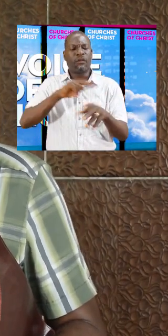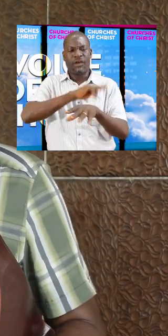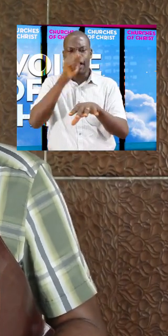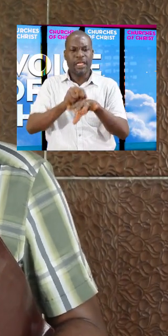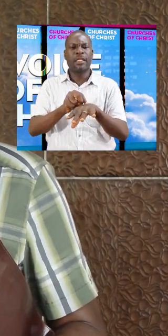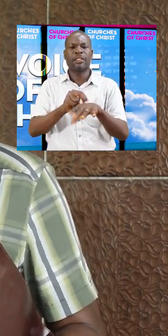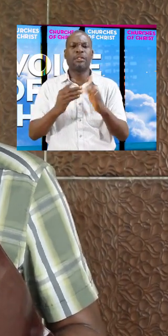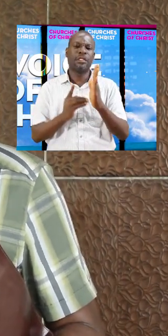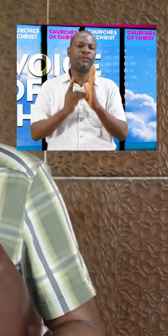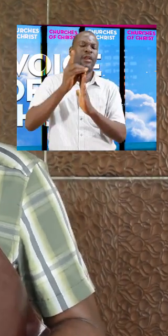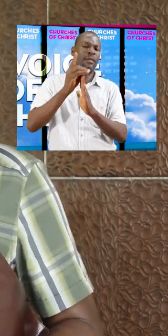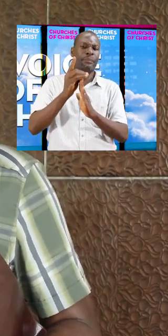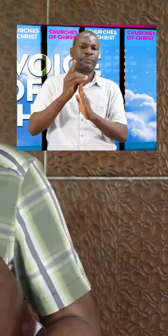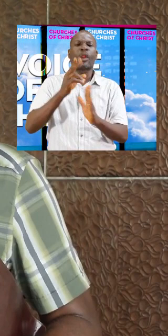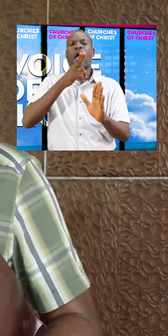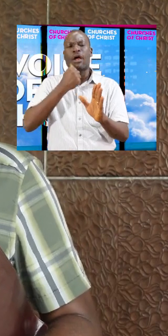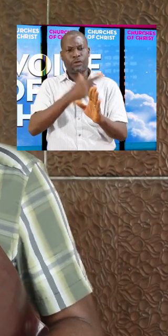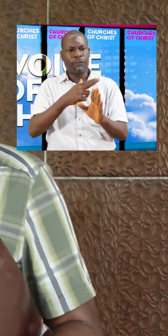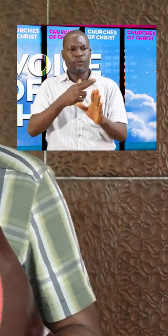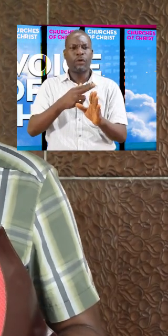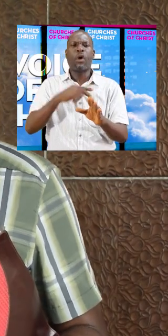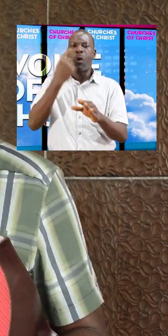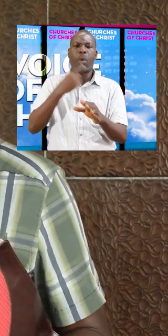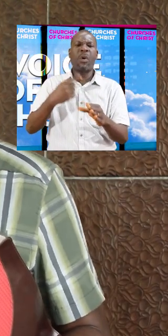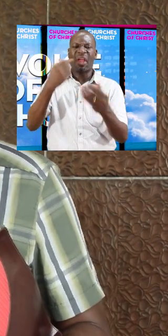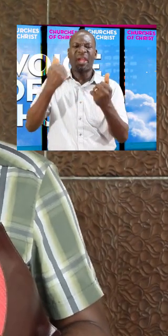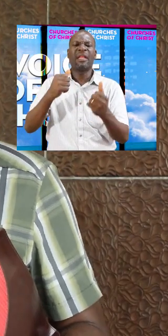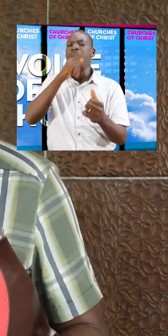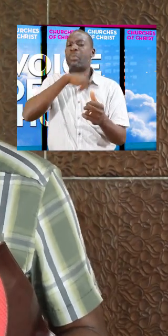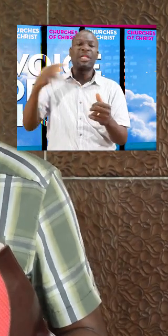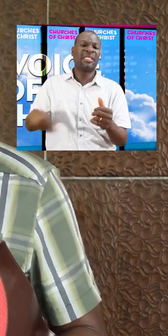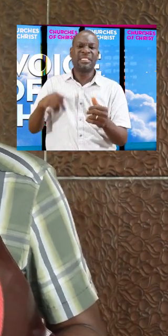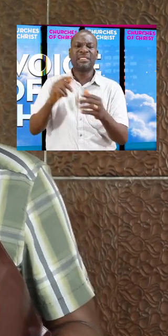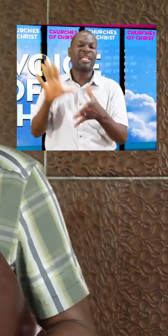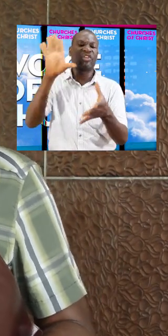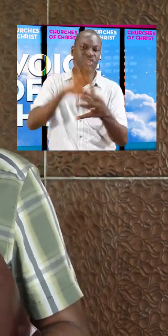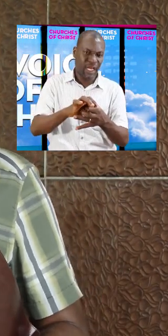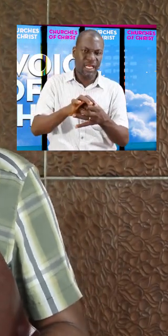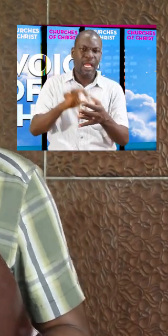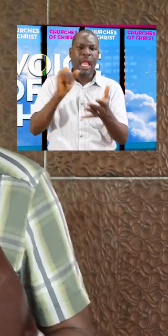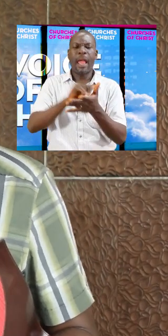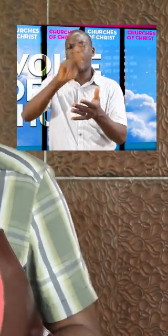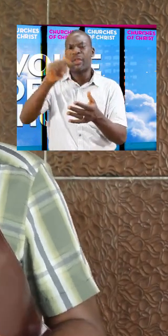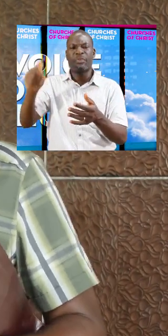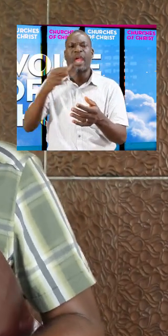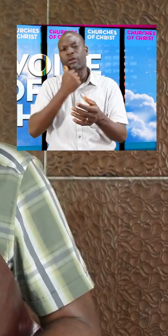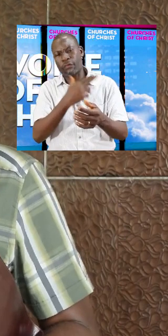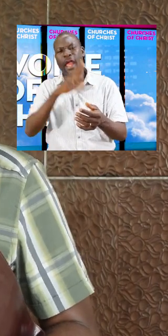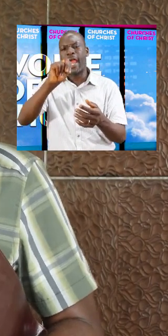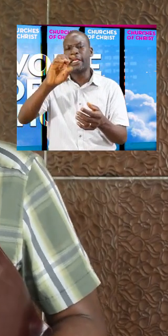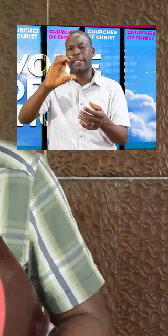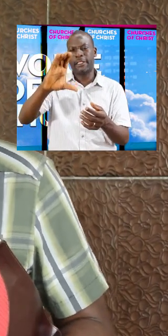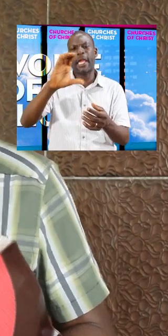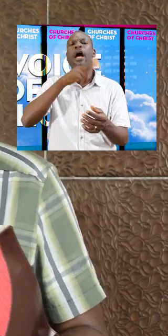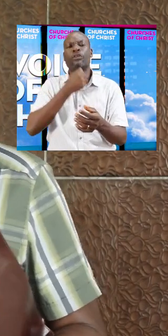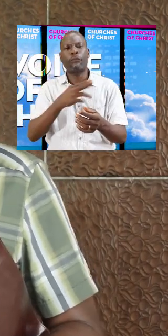entumpon asofo e te omai mu a mo de political parties ana mo de mo ho abobbo MPP asofo ani NDC asofo no